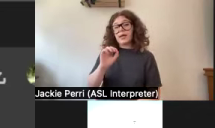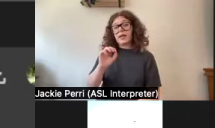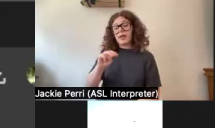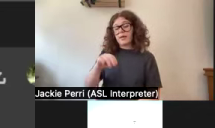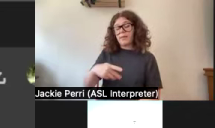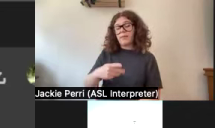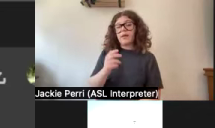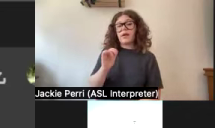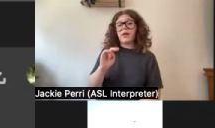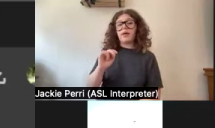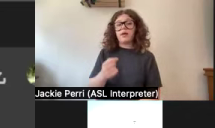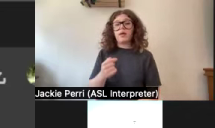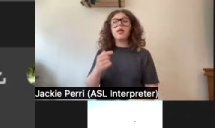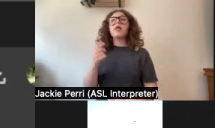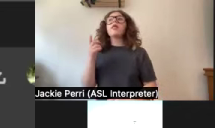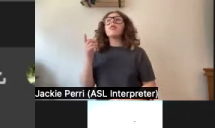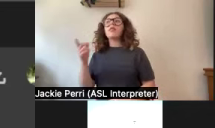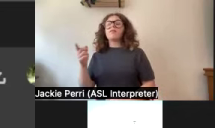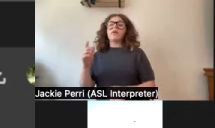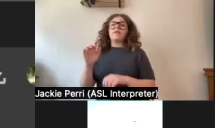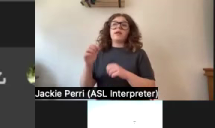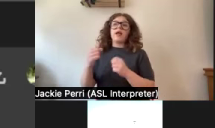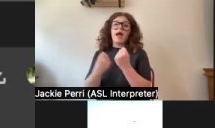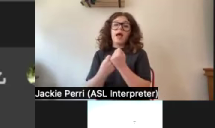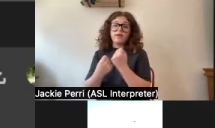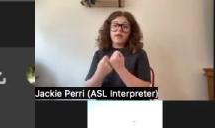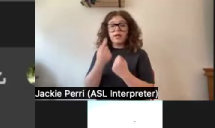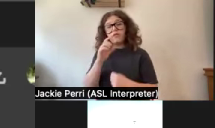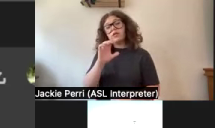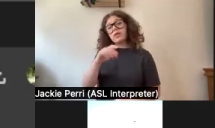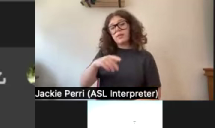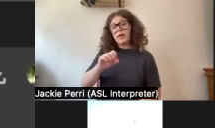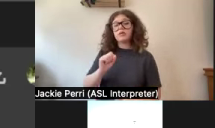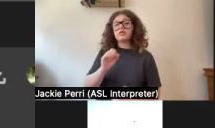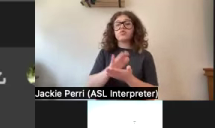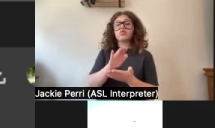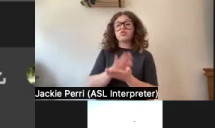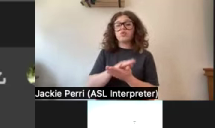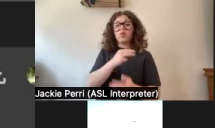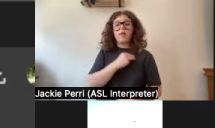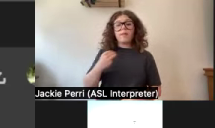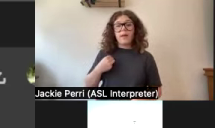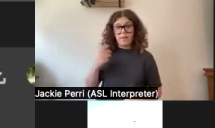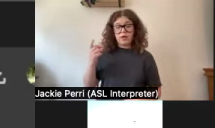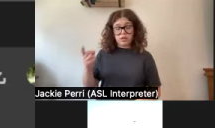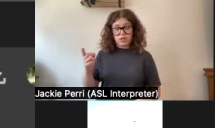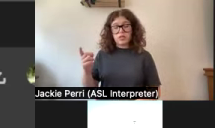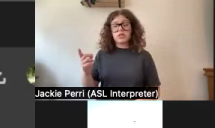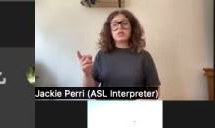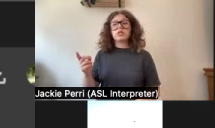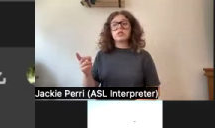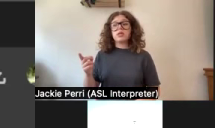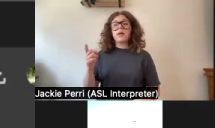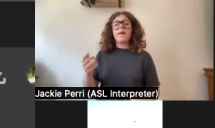board members and the Chicago Public Schools members of the Office of Student Health and